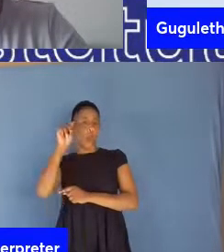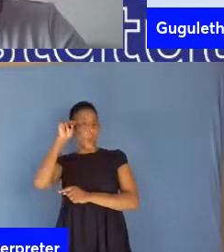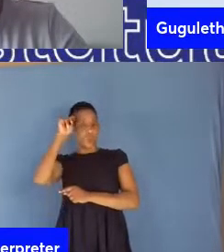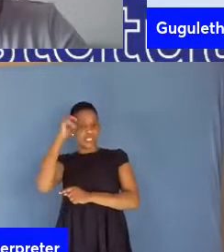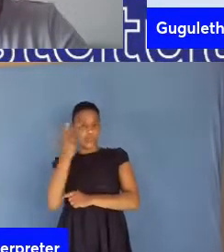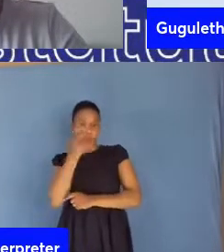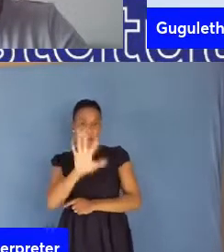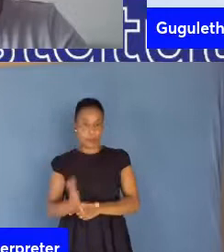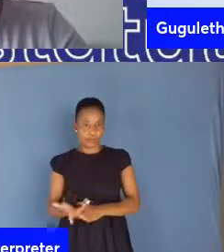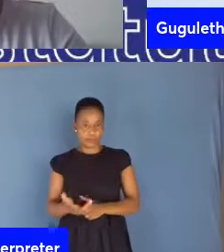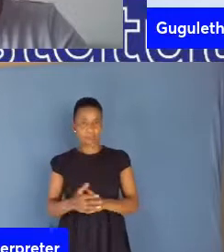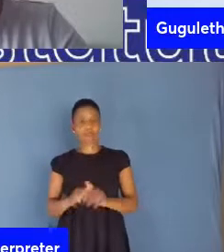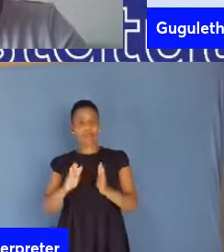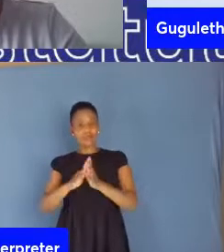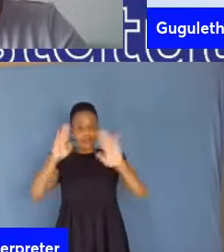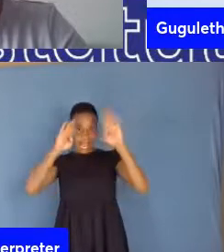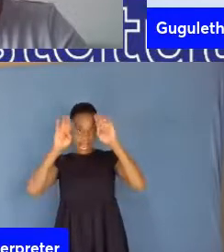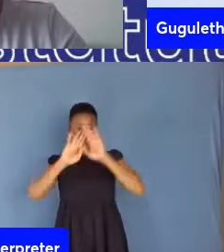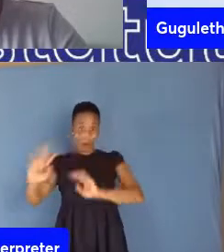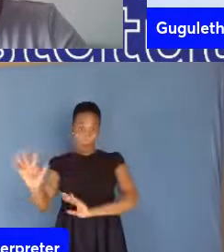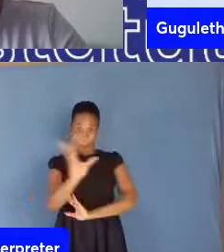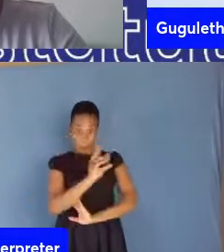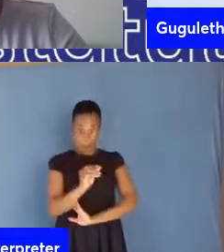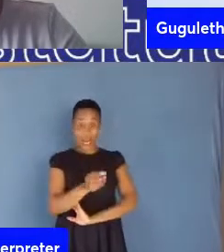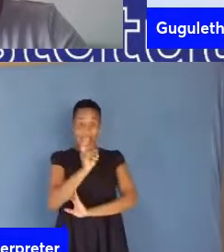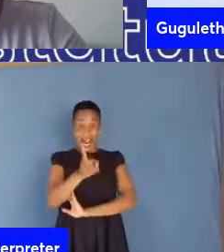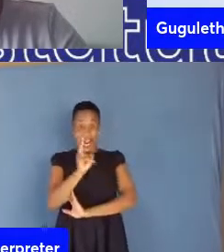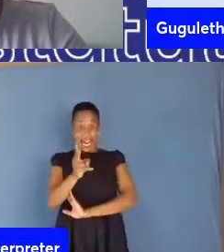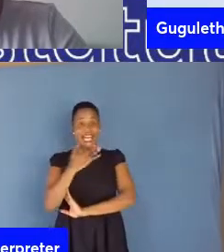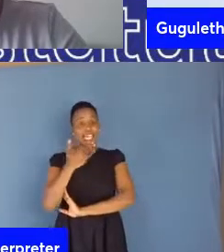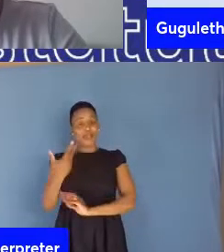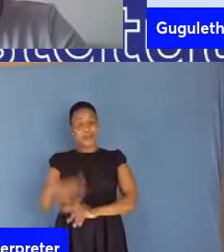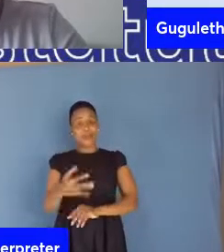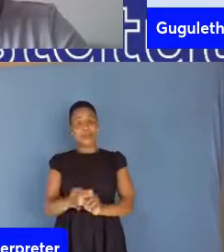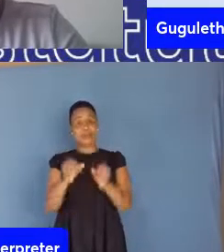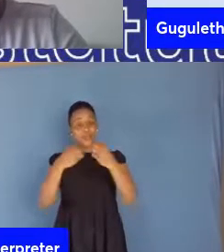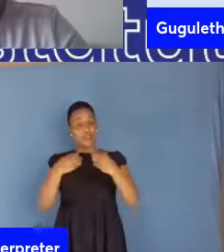Hi, hello everybody, and once again, thank you for this opportunity.